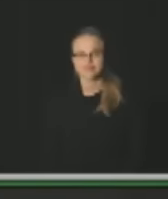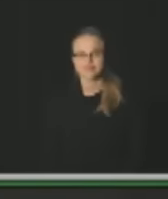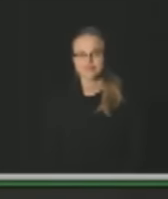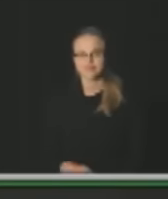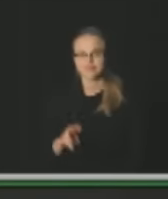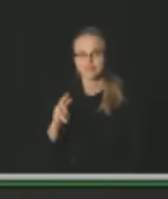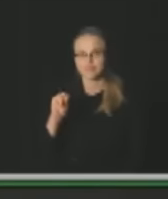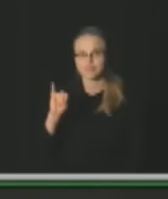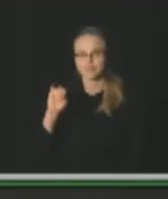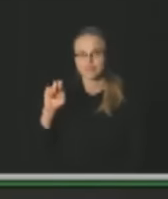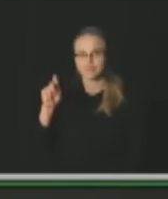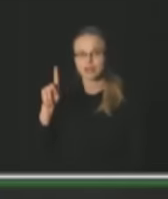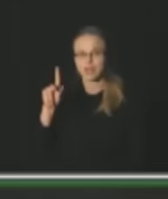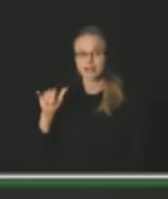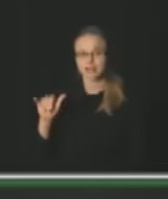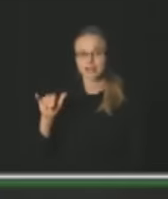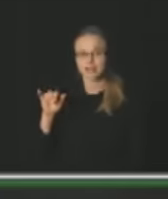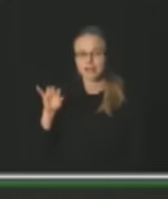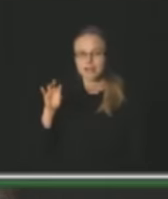Micah Nguyen.